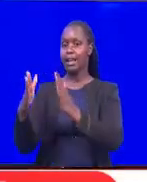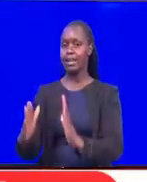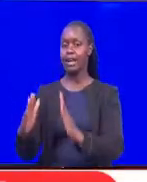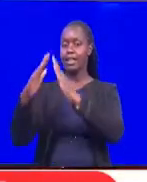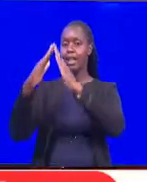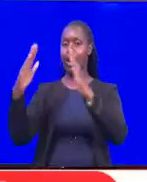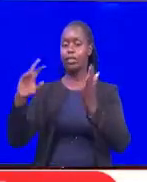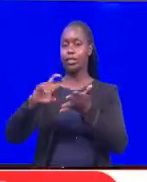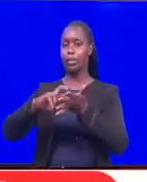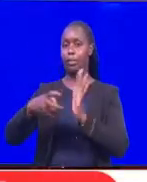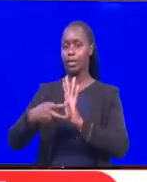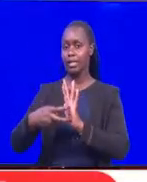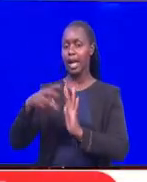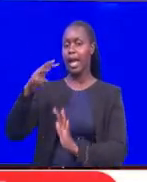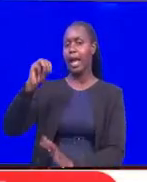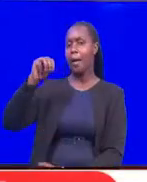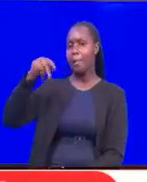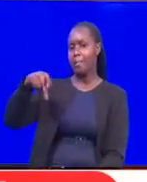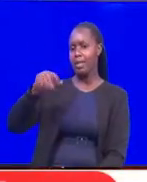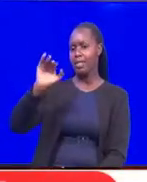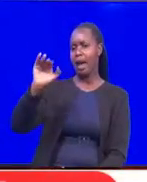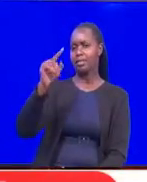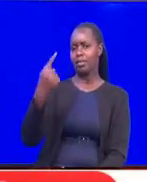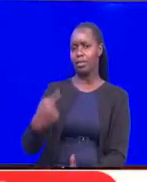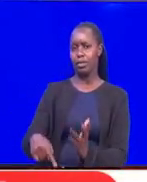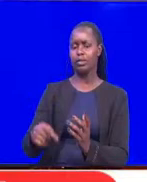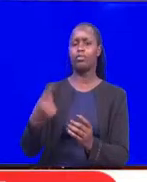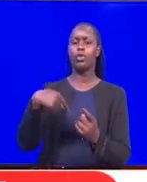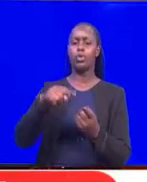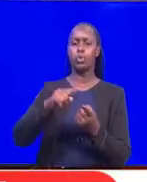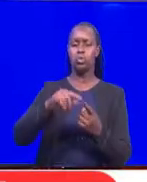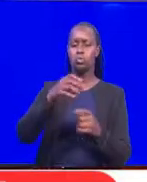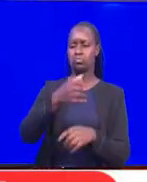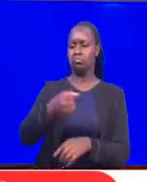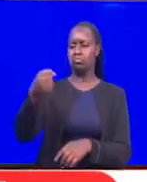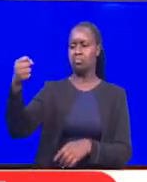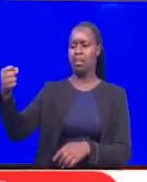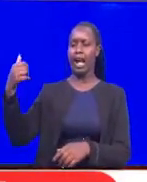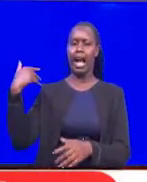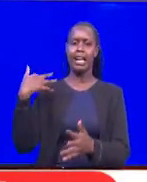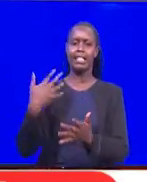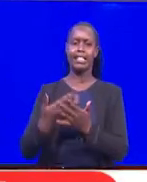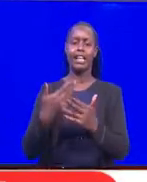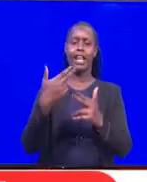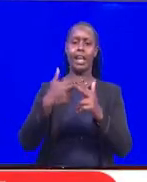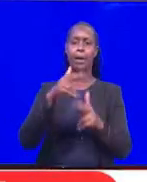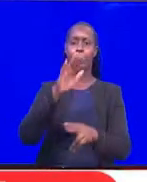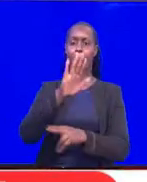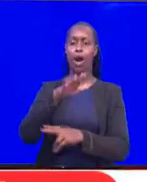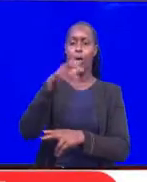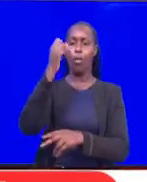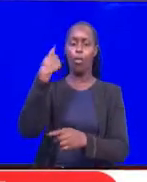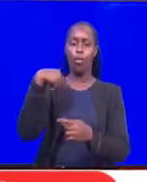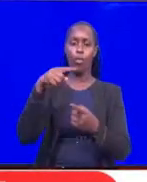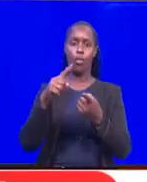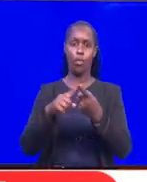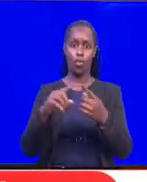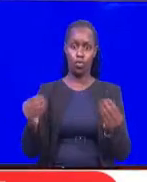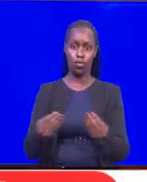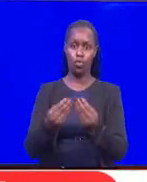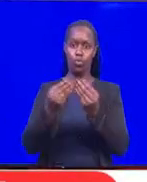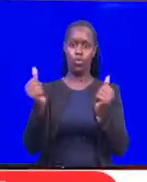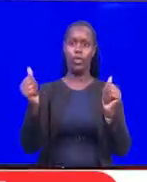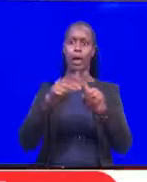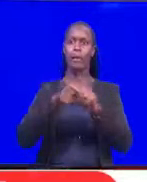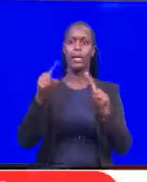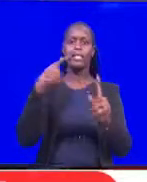project, MPs urging him to step aside until his name is cleared, but Mangi insisted that he has no